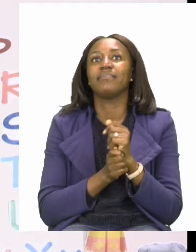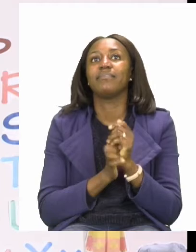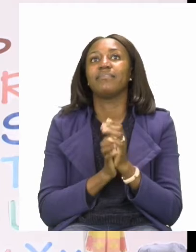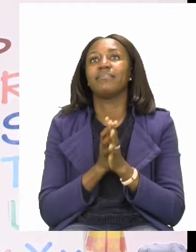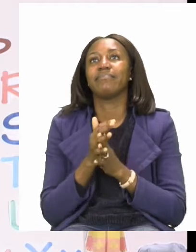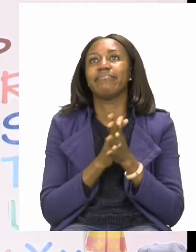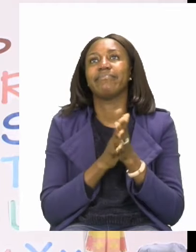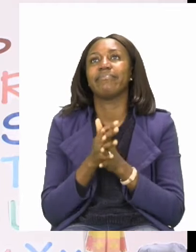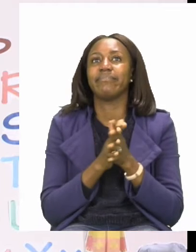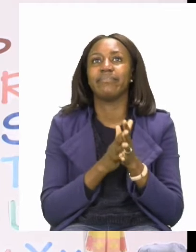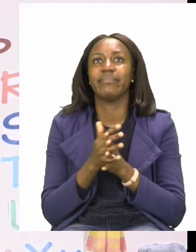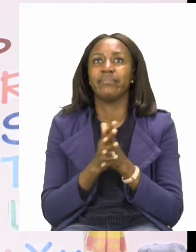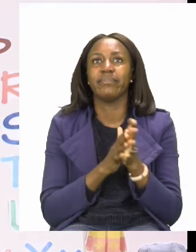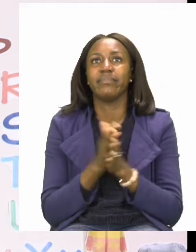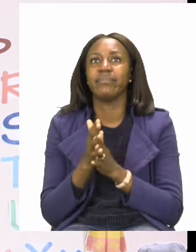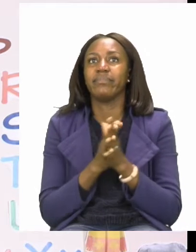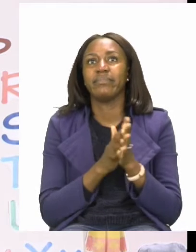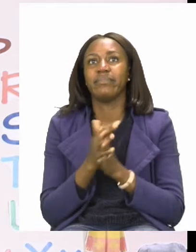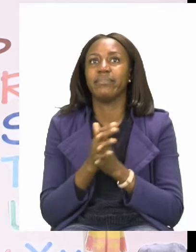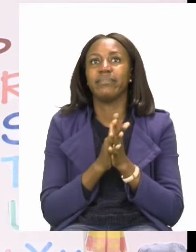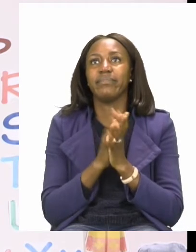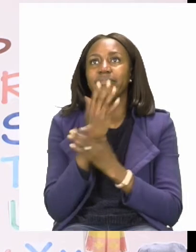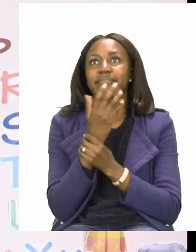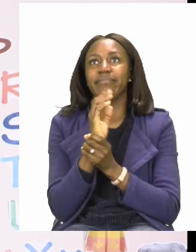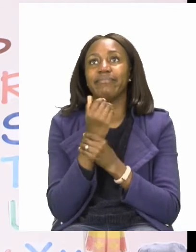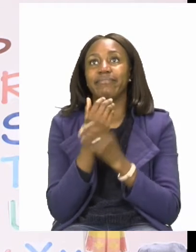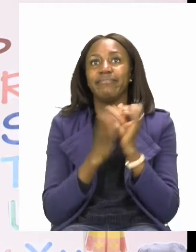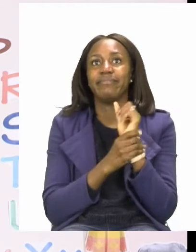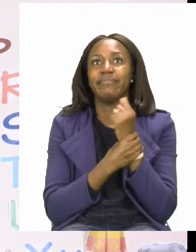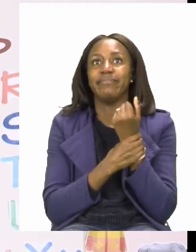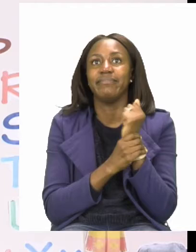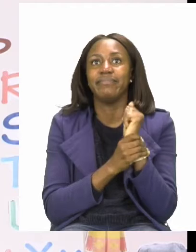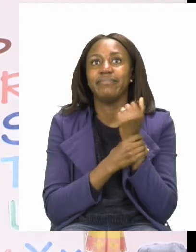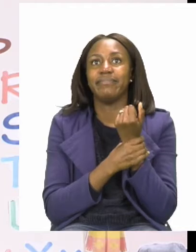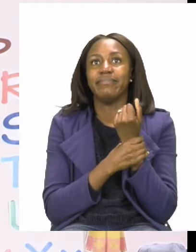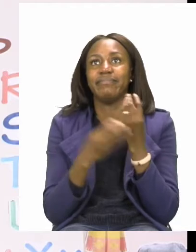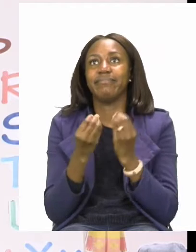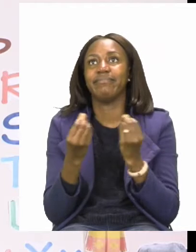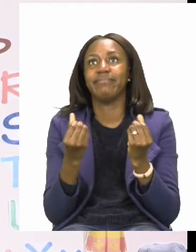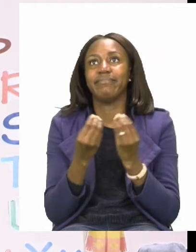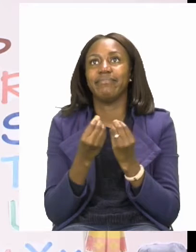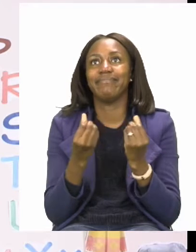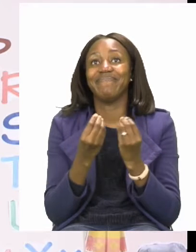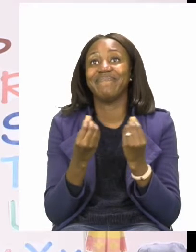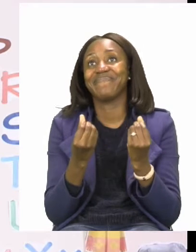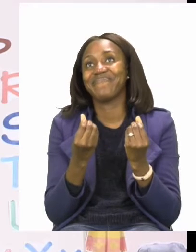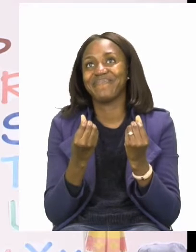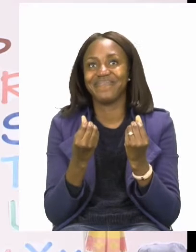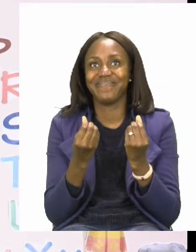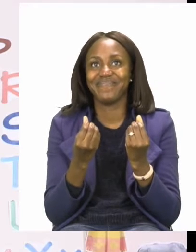in between our fingers, on our wrists, and our fingertips